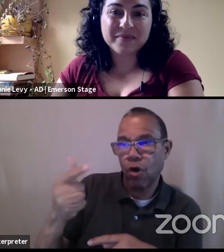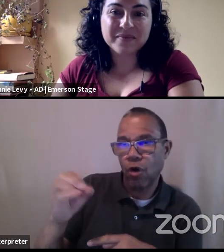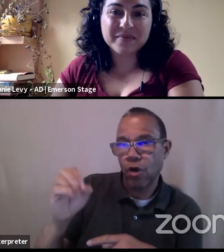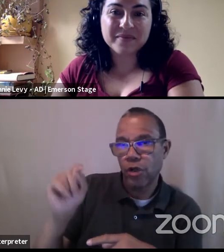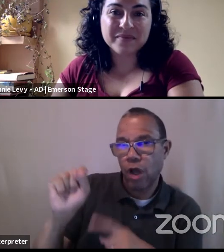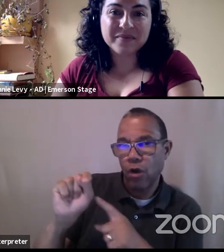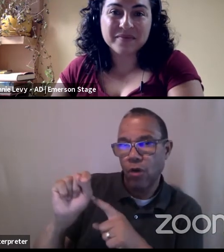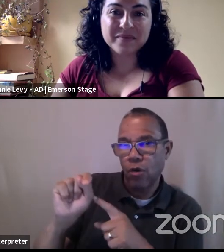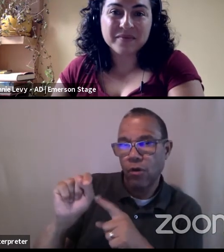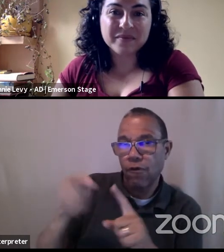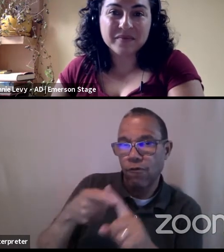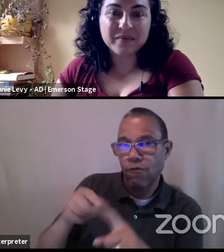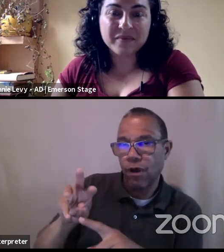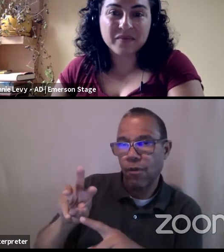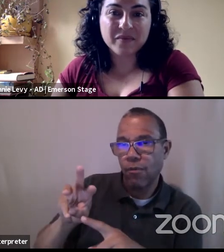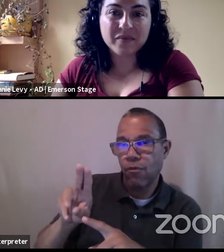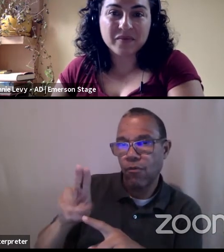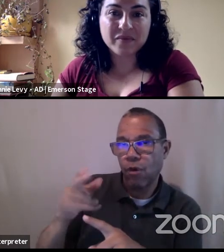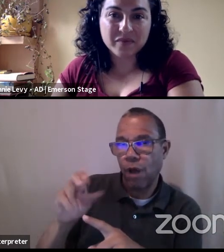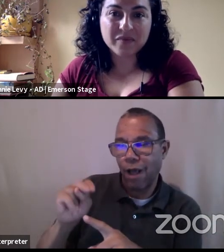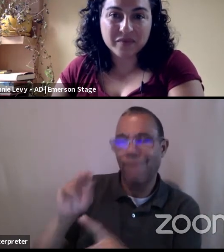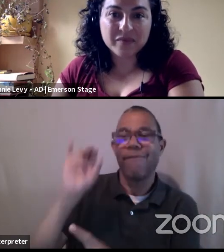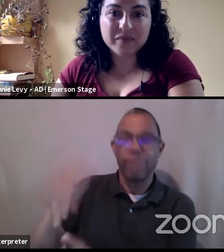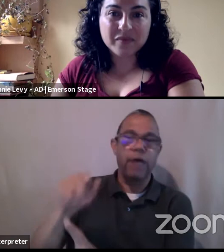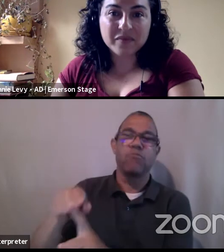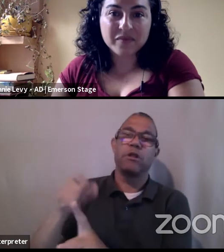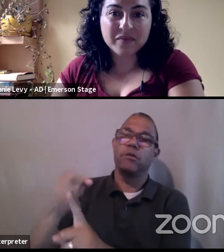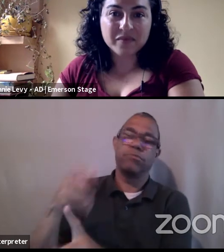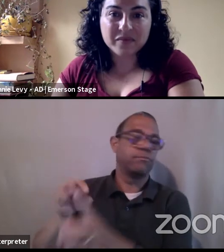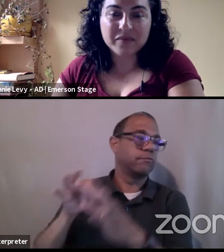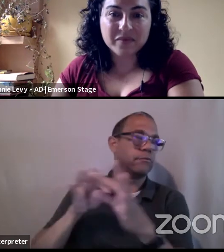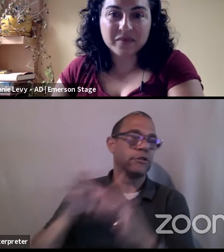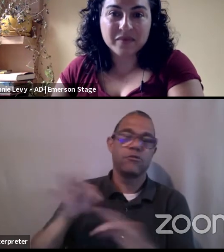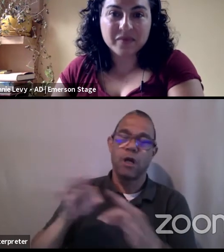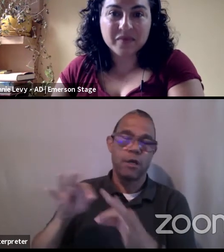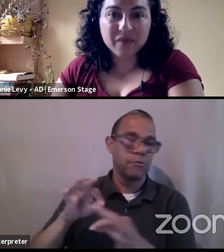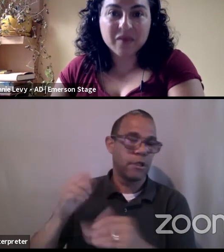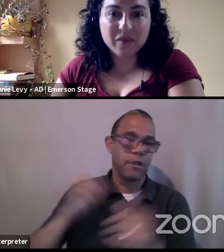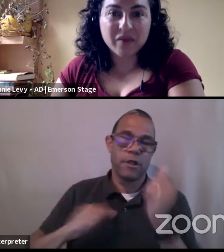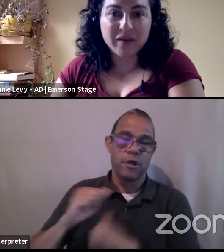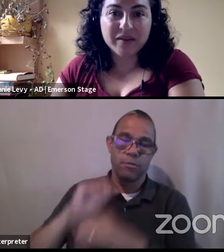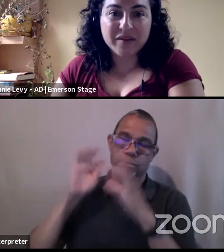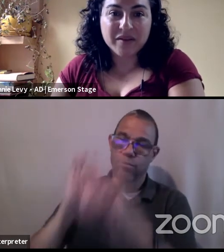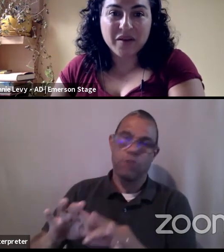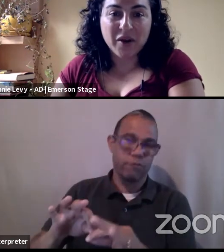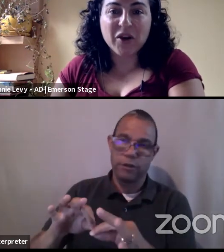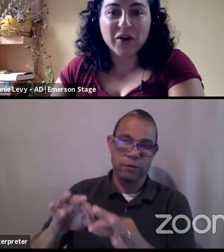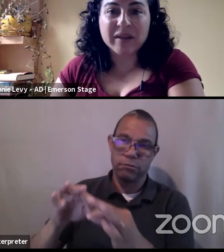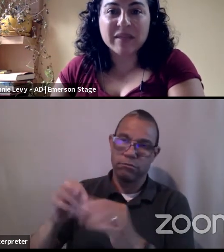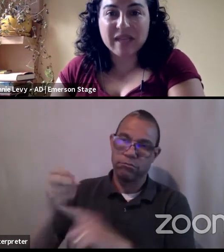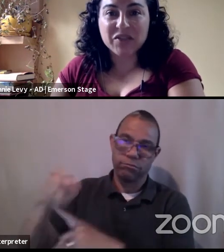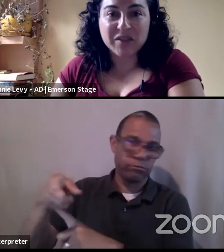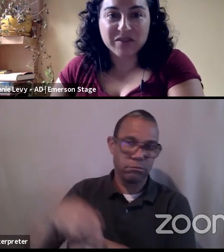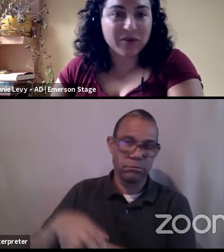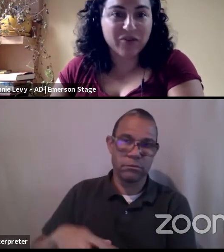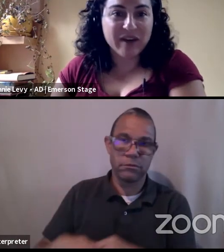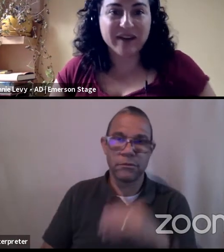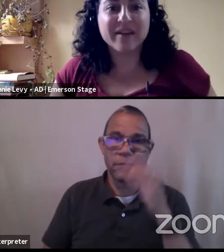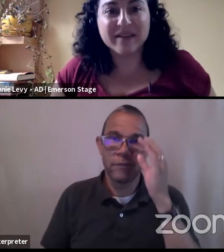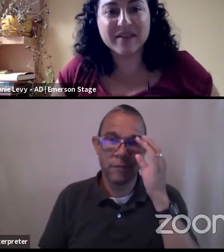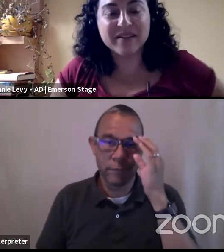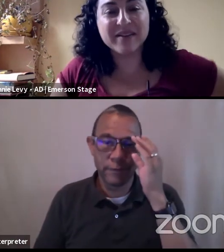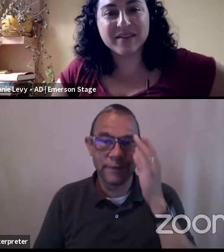nothing better in theater that, uh, uh, that can, uh, out think this idea. think so. Okay. Our current limitations. Thank you very